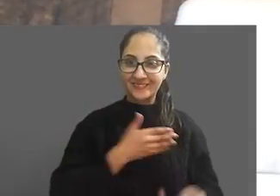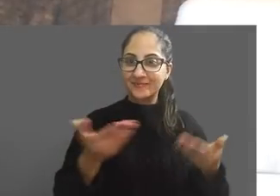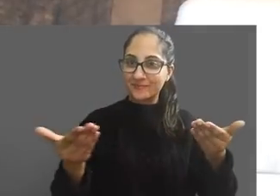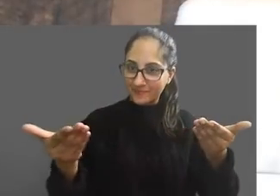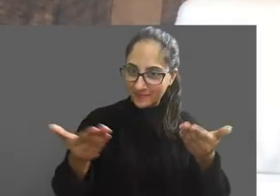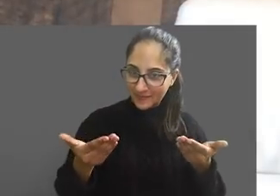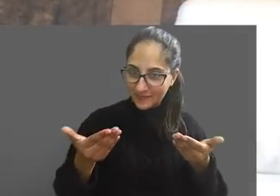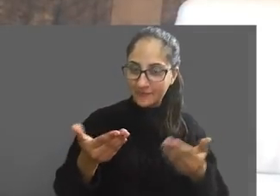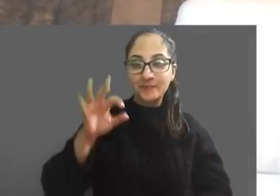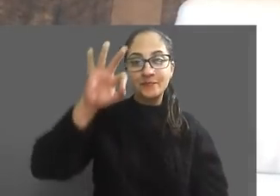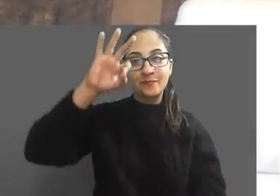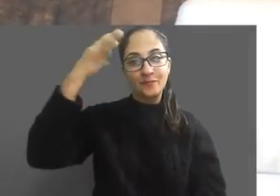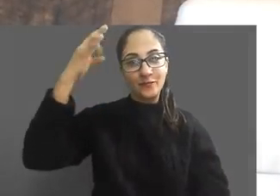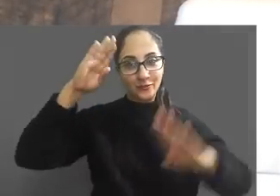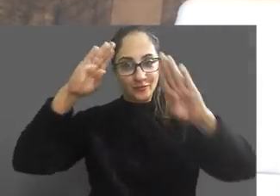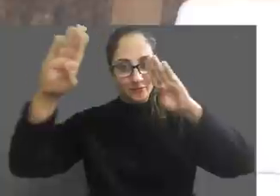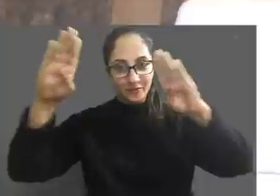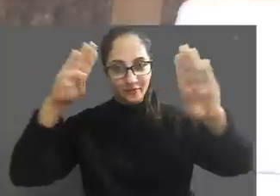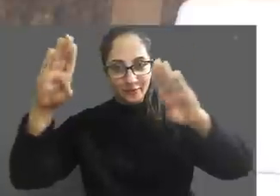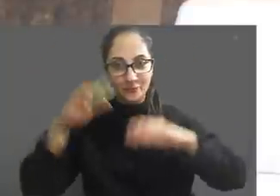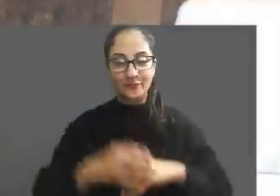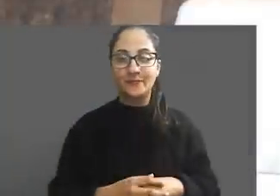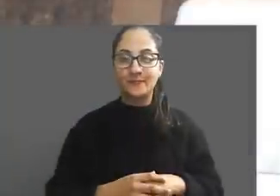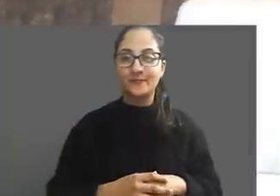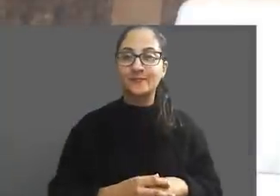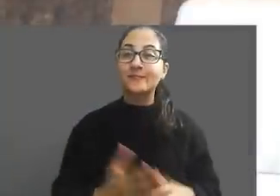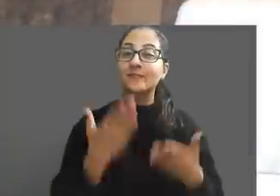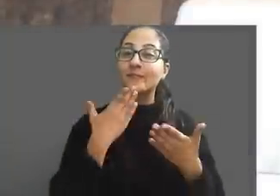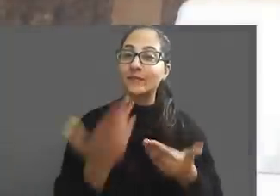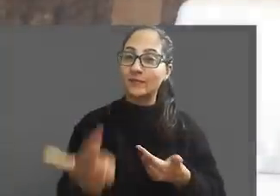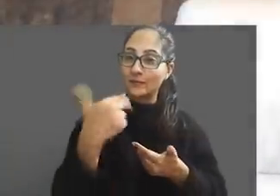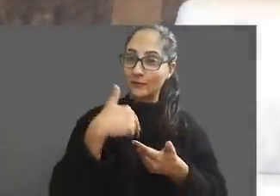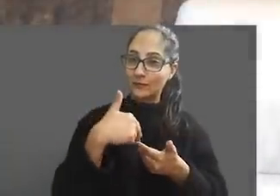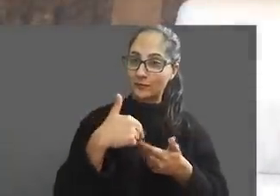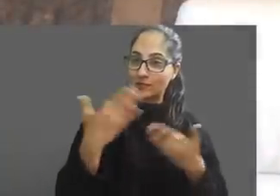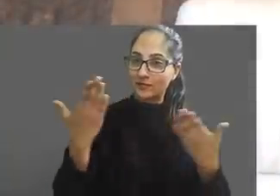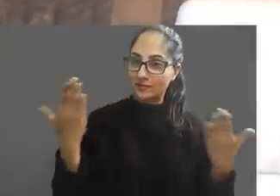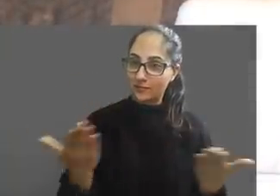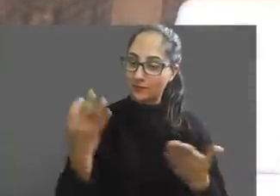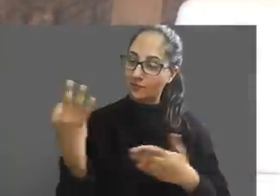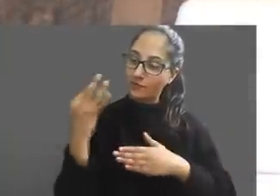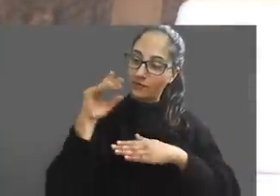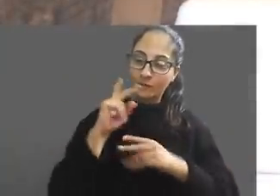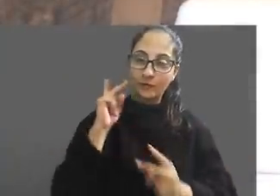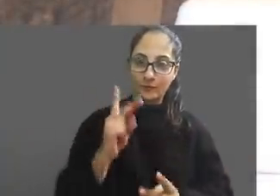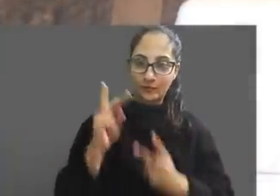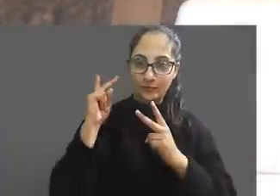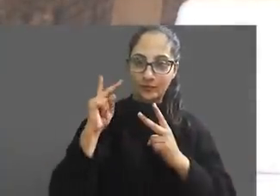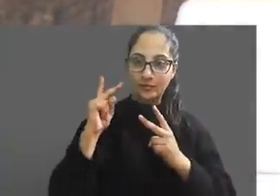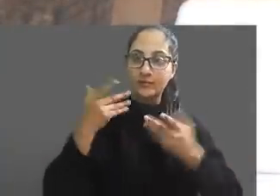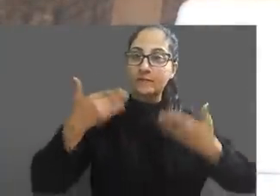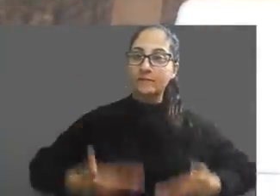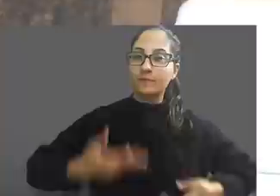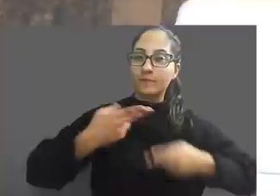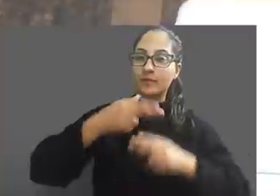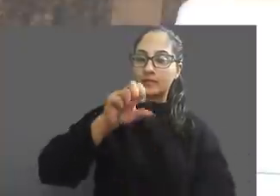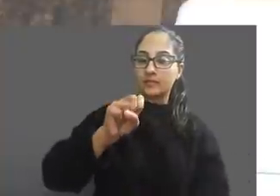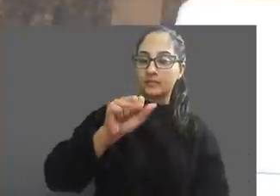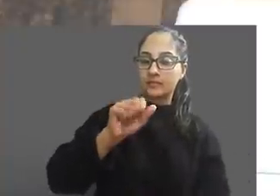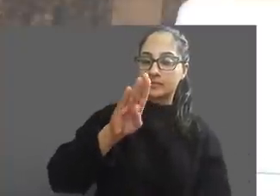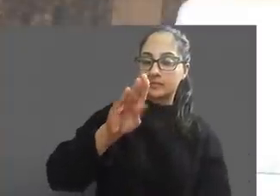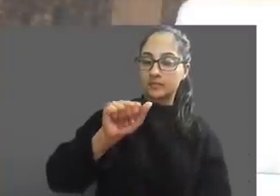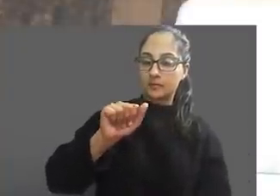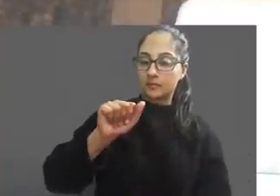Yali Madad, welcome, bienvenue. Thank you for tuning in to another Friday Night Reflections. My name is Saba